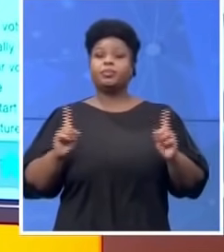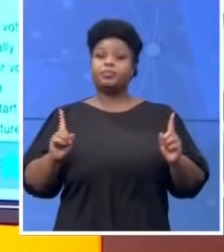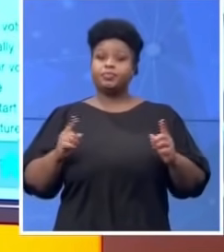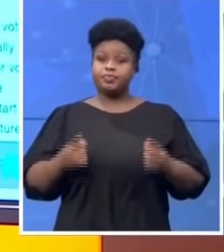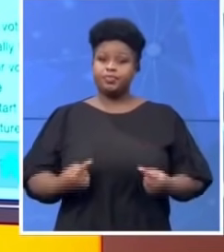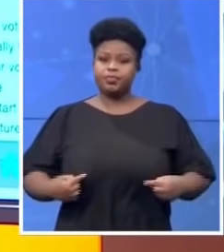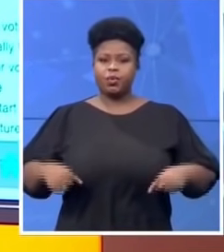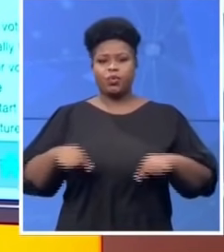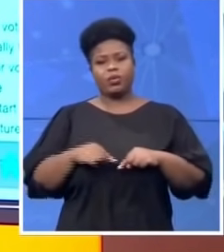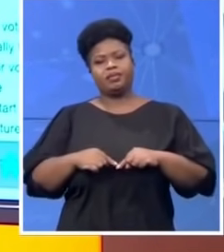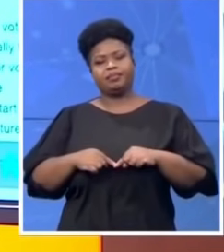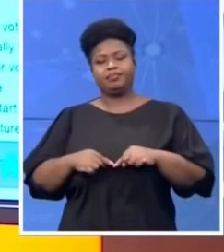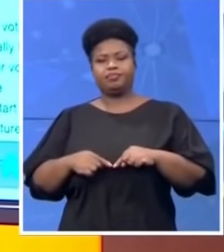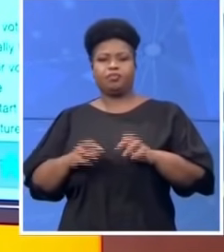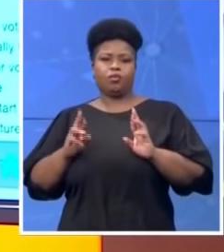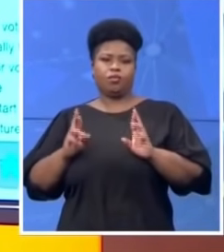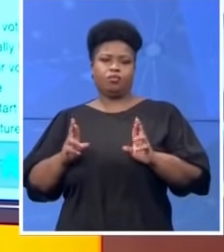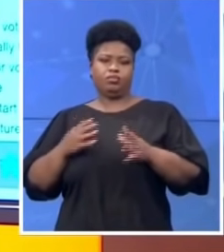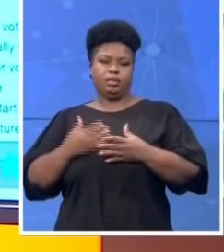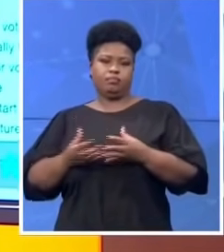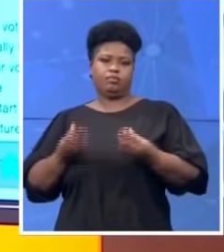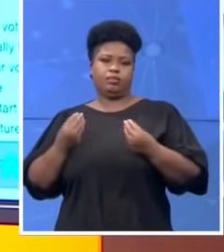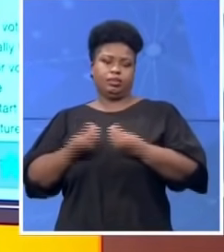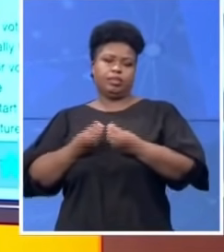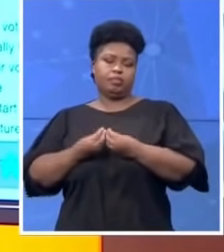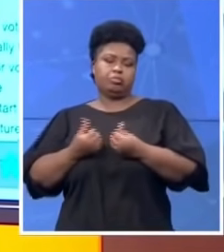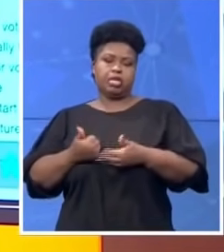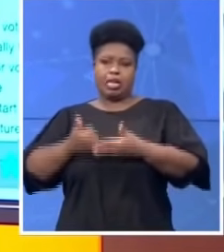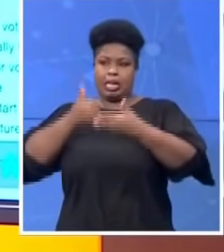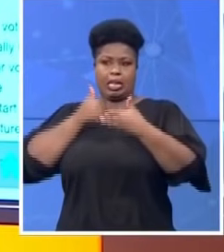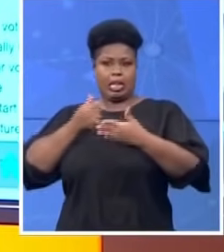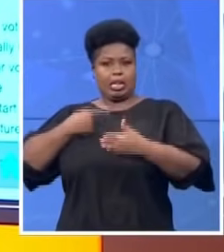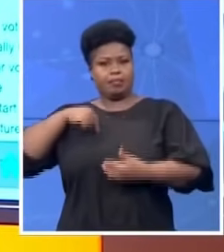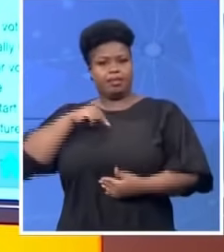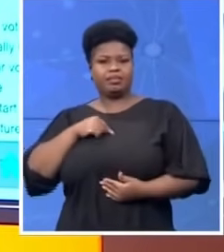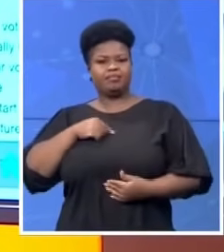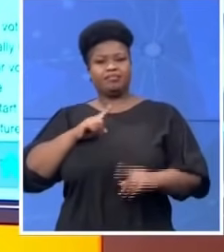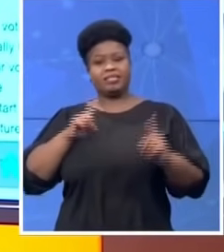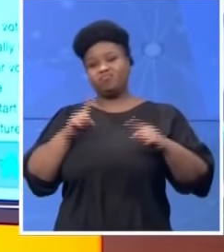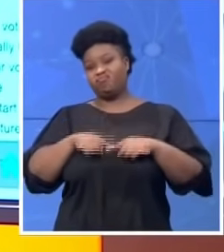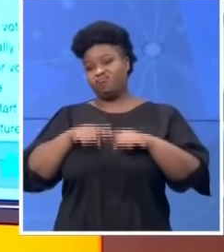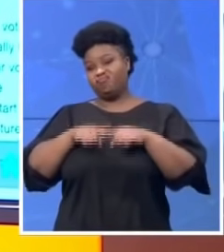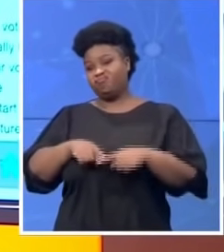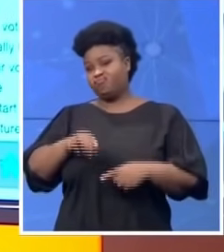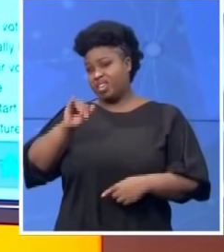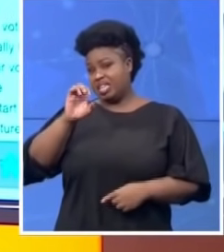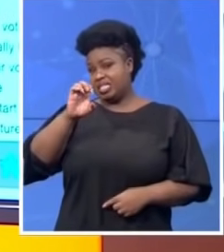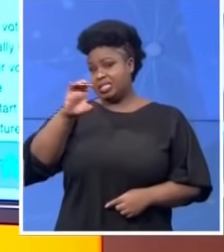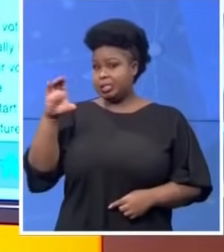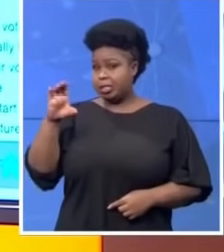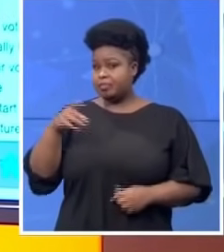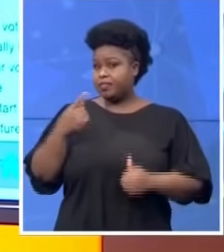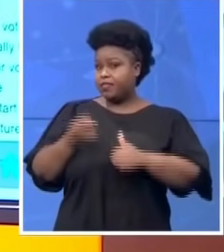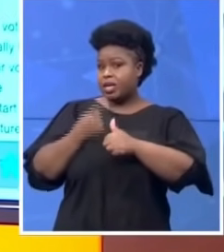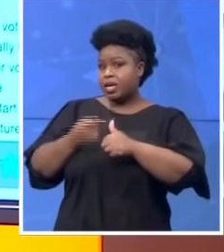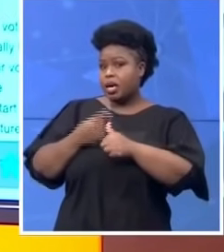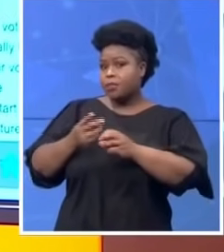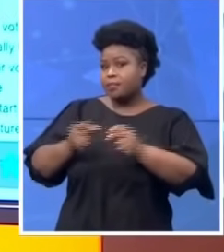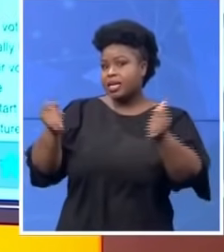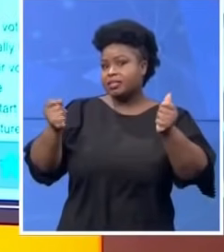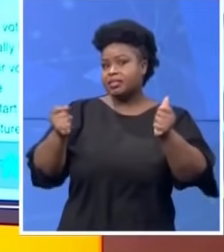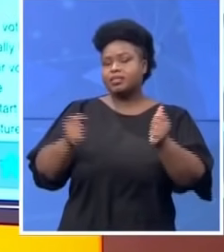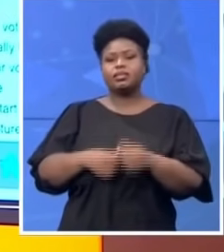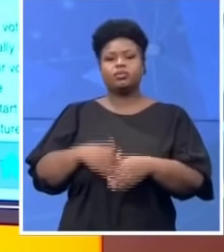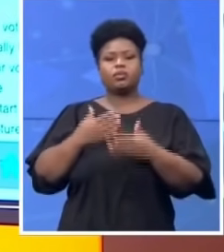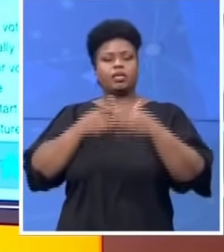also depends on the IEC, how quickly the counting gets done and the declarations get done. So we